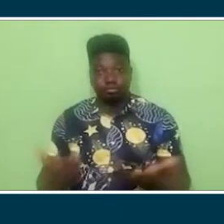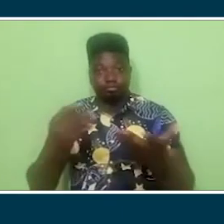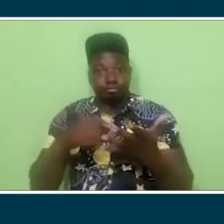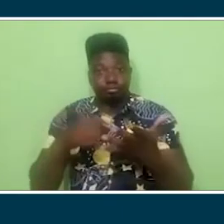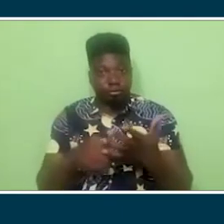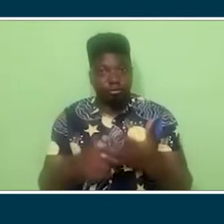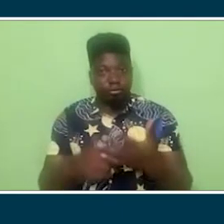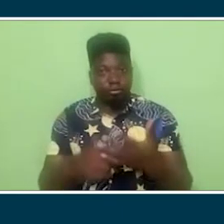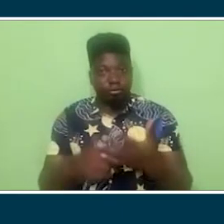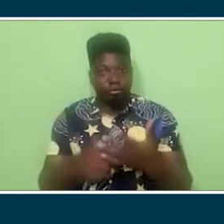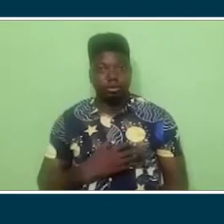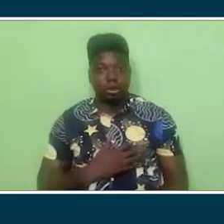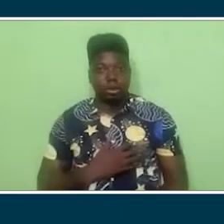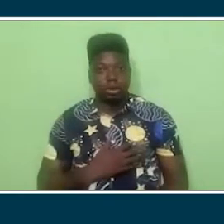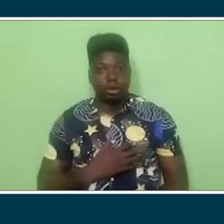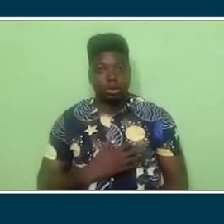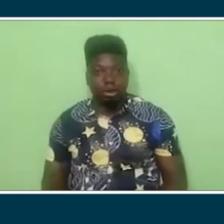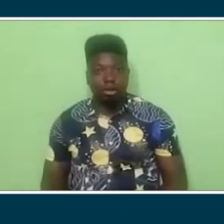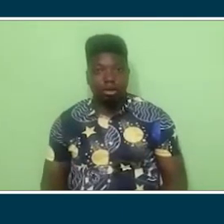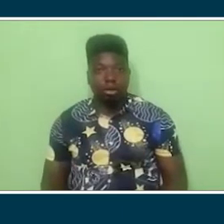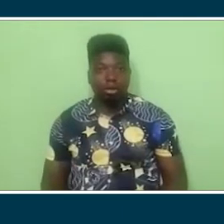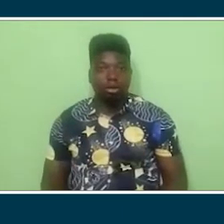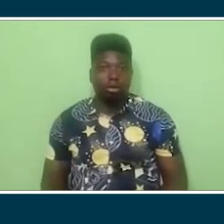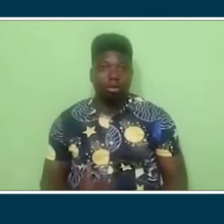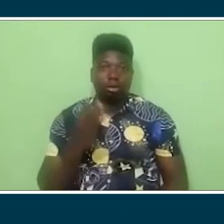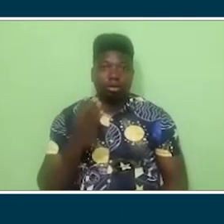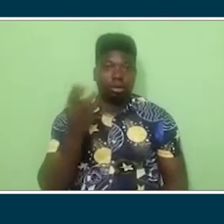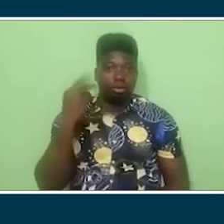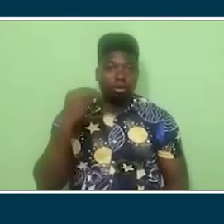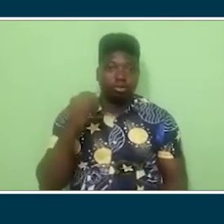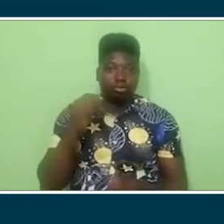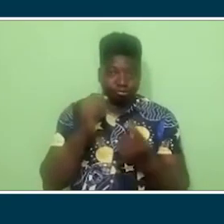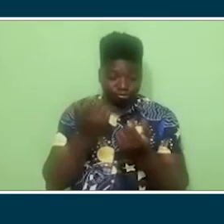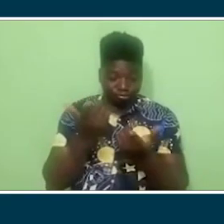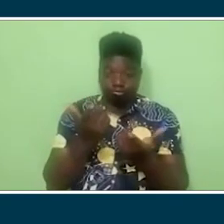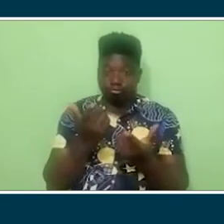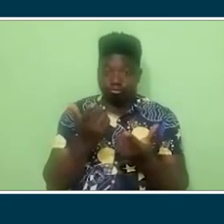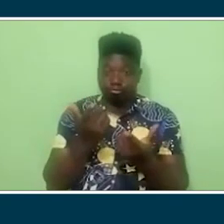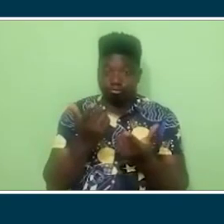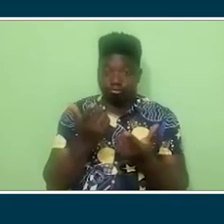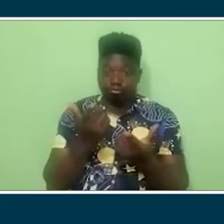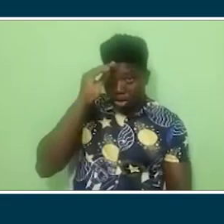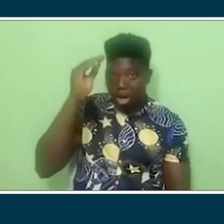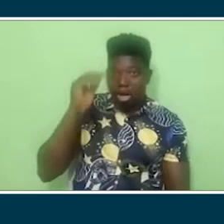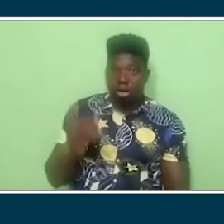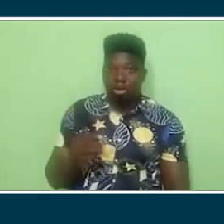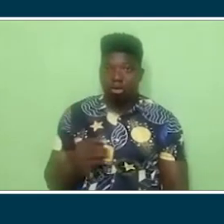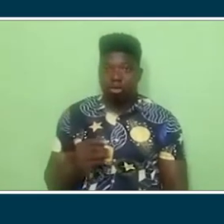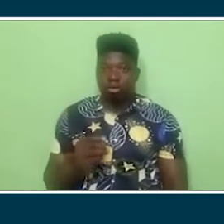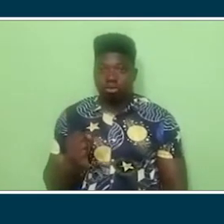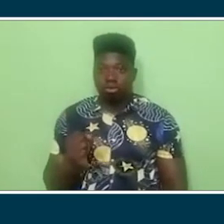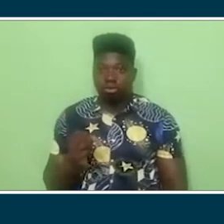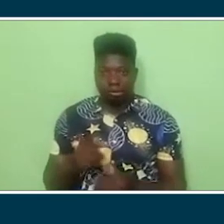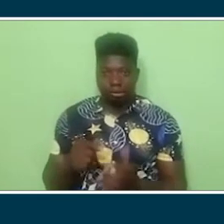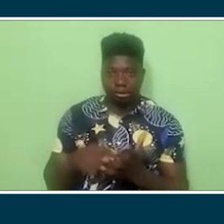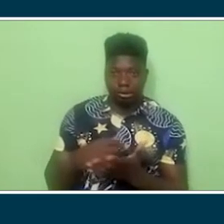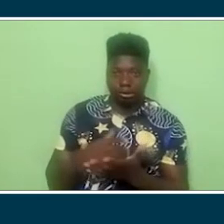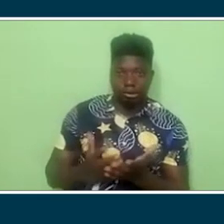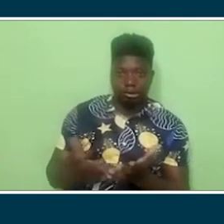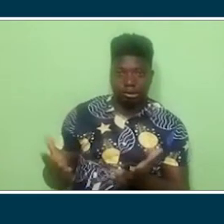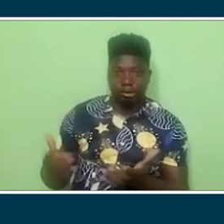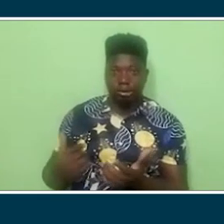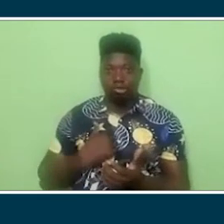80s. There was a major boycott of grapes, and this was something that was like a hard line in my family. We don't eat grapes. This is